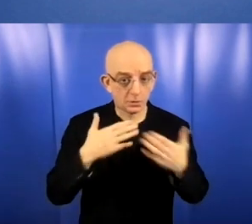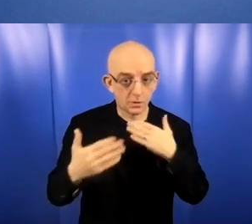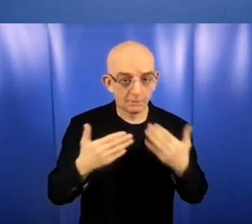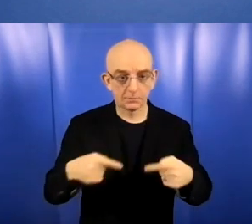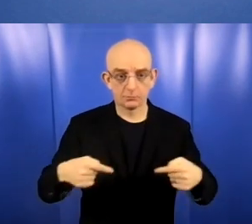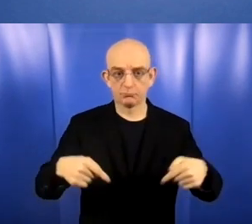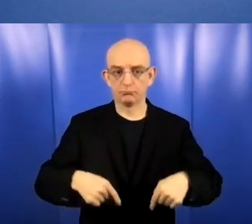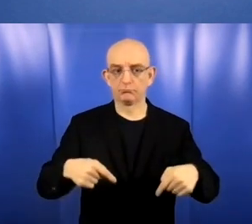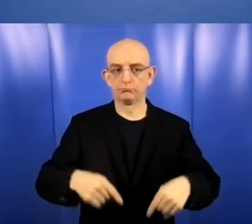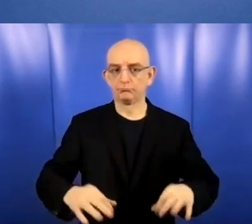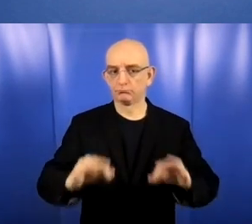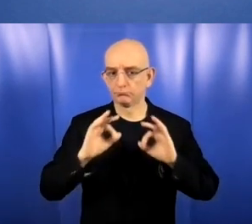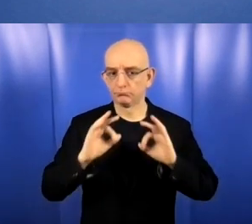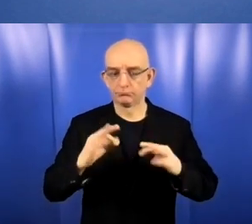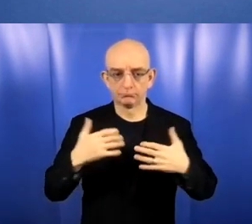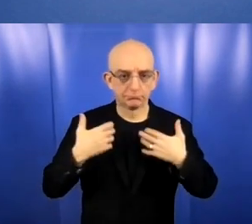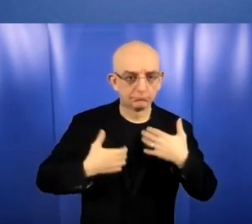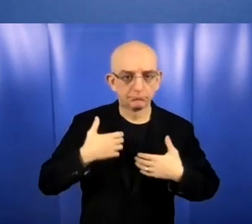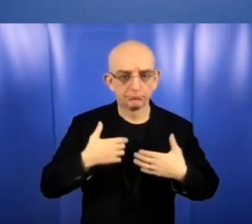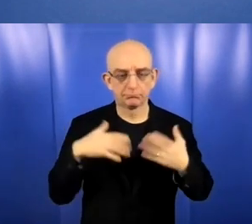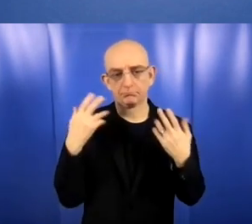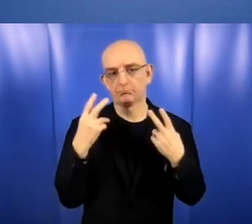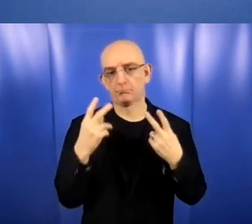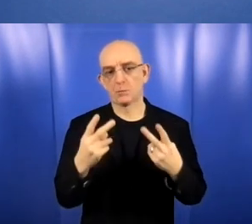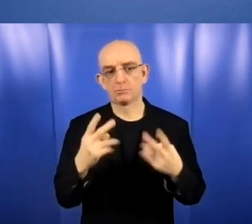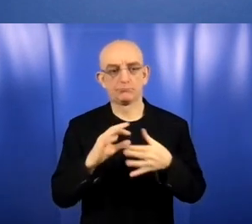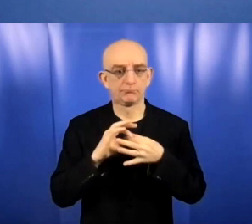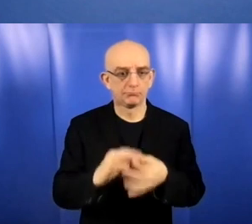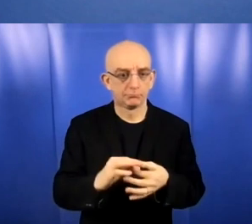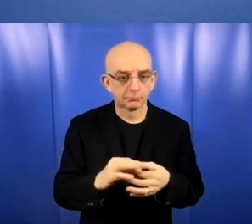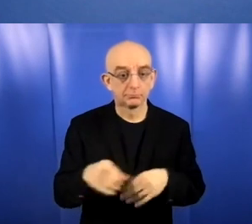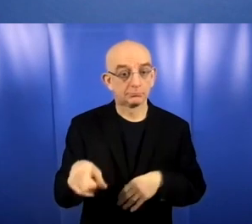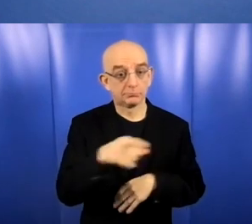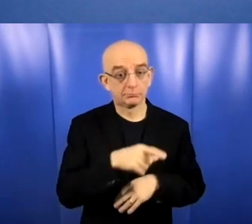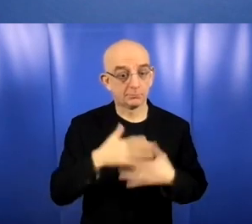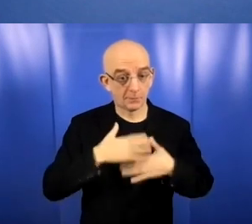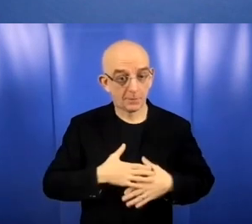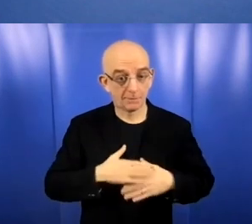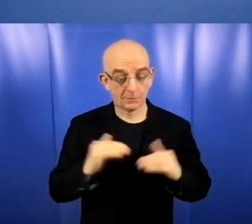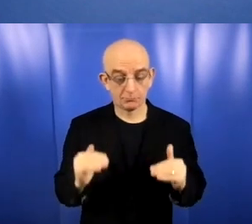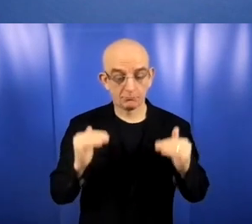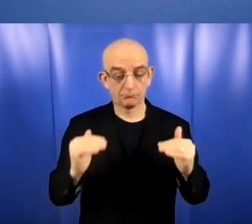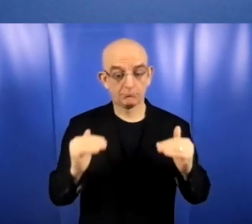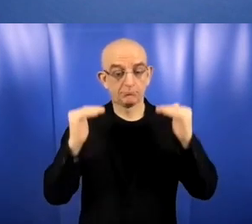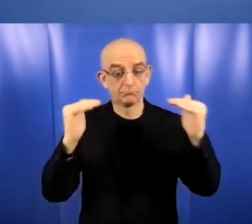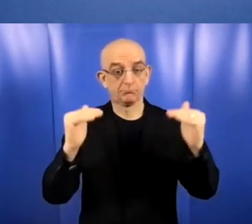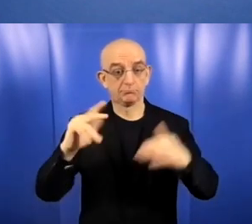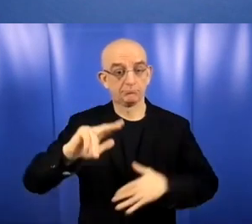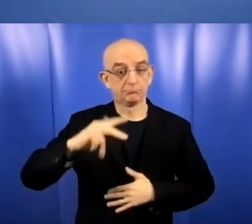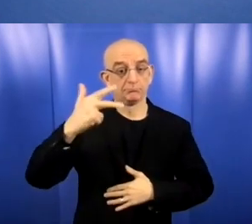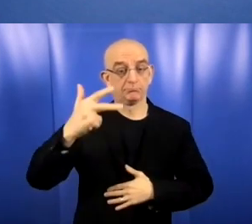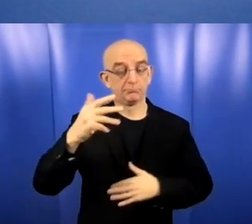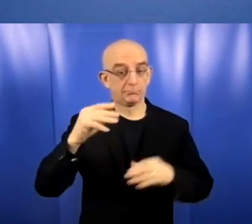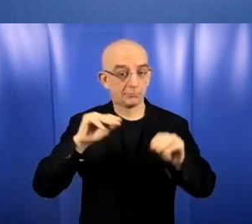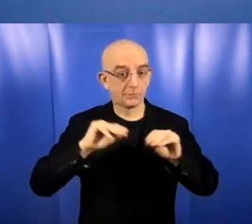education, then there needs to be much greater engagement by academics